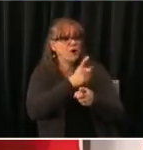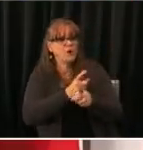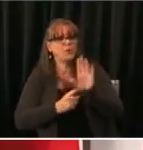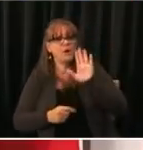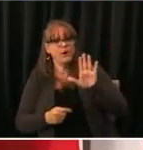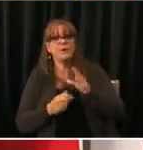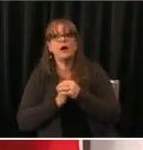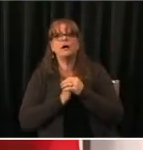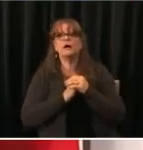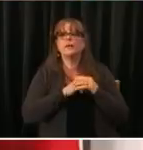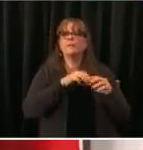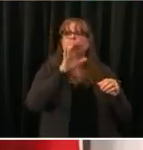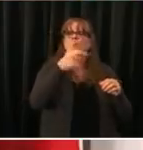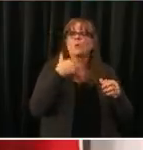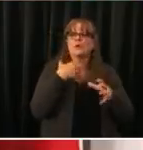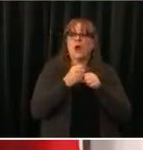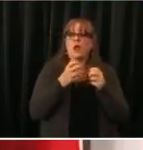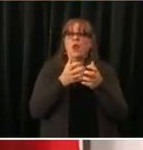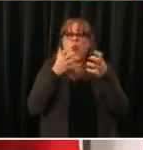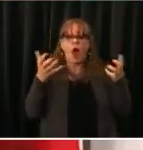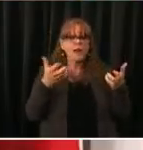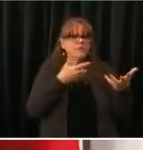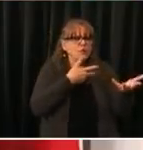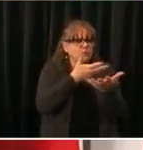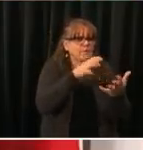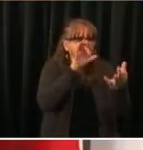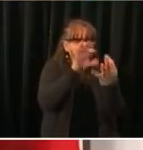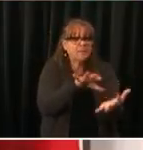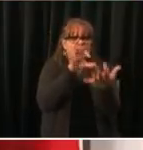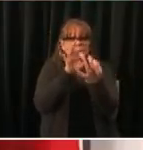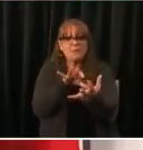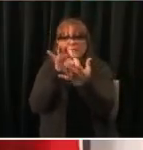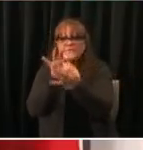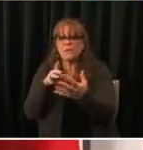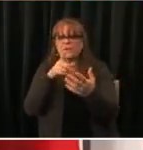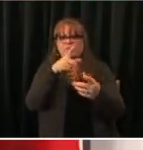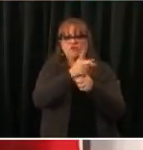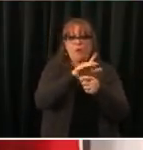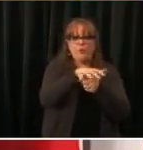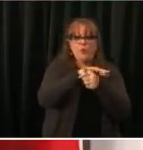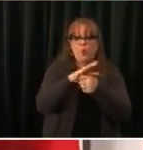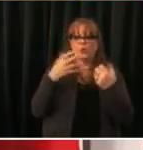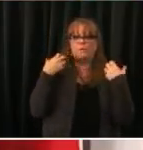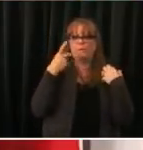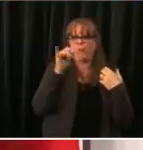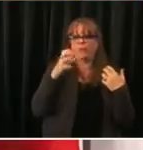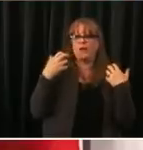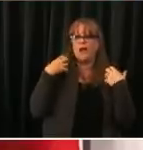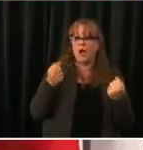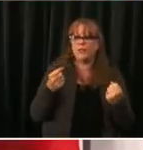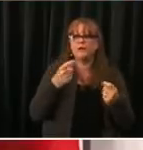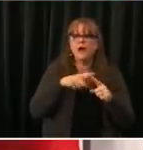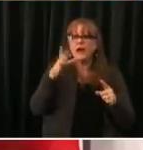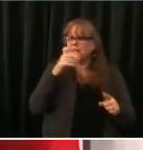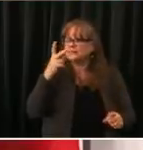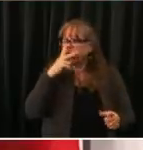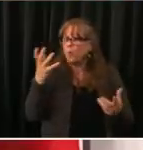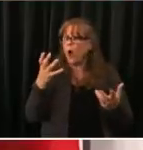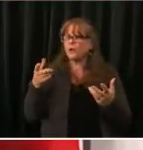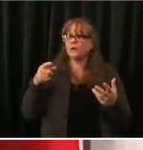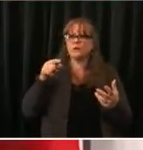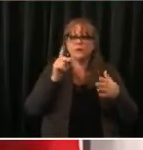received a lot of input and suggestions from local health departments. I think many of them see the value in K-12 education and reducing